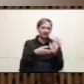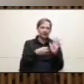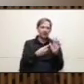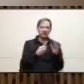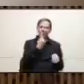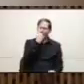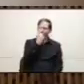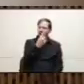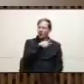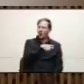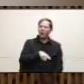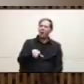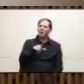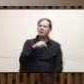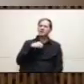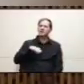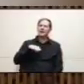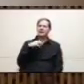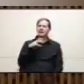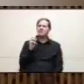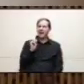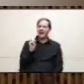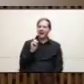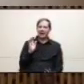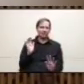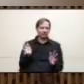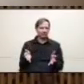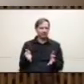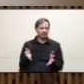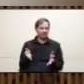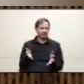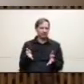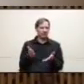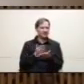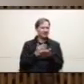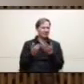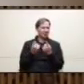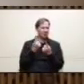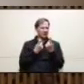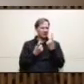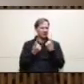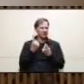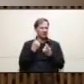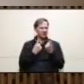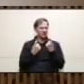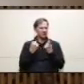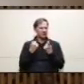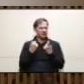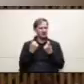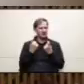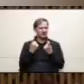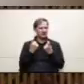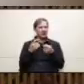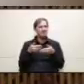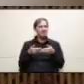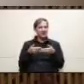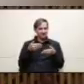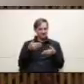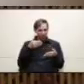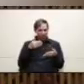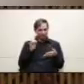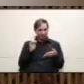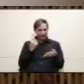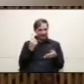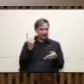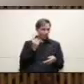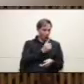local municipality and only one head office. And some of these questions, they go to the MEC's office before they can come to the